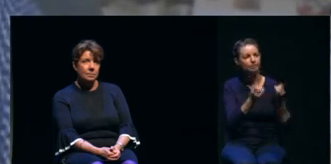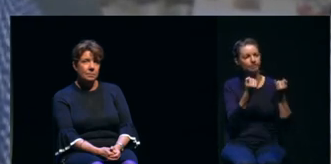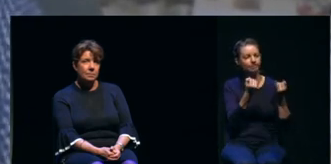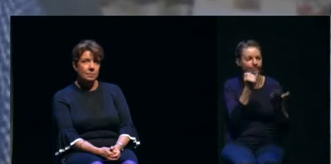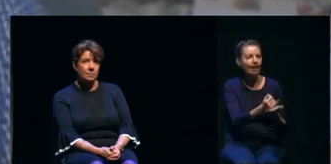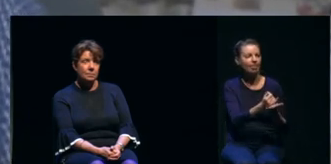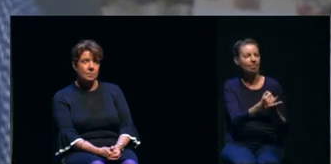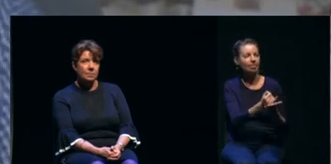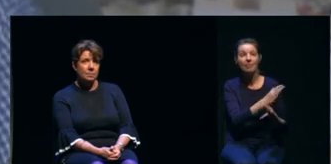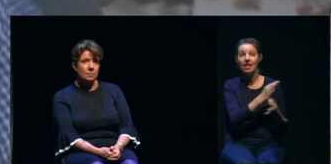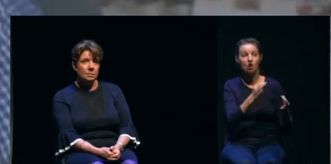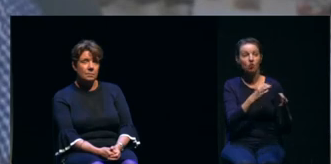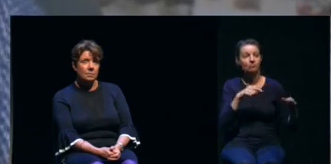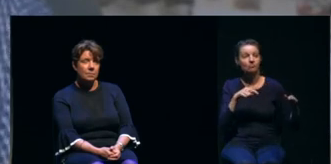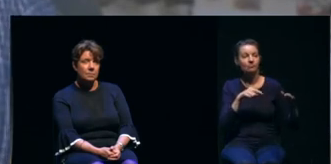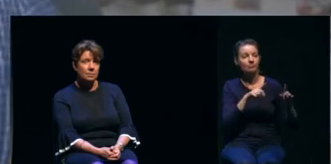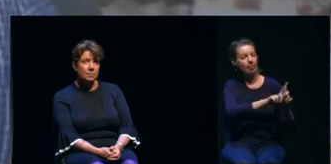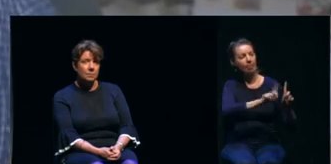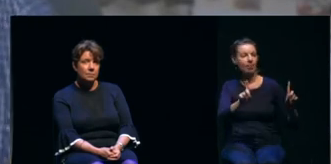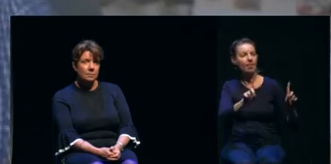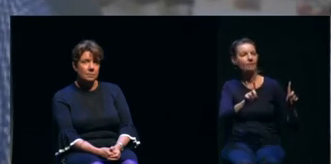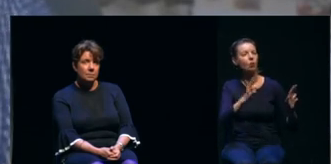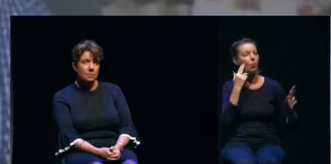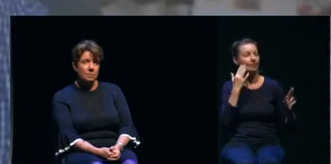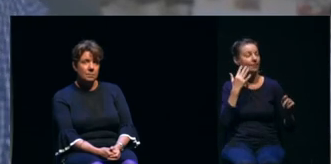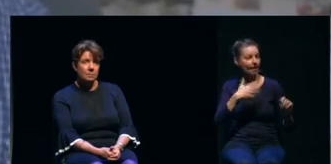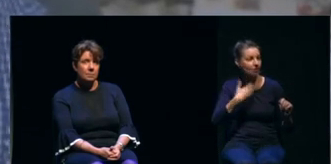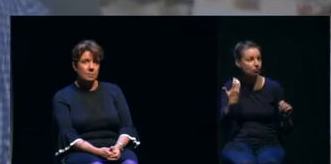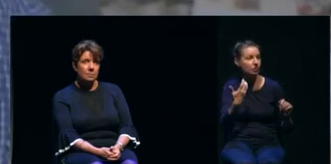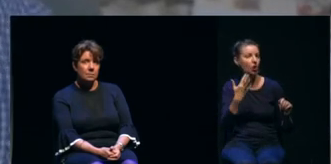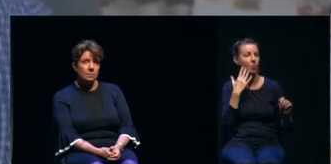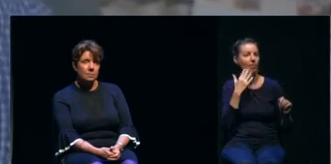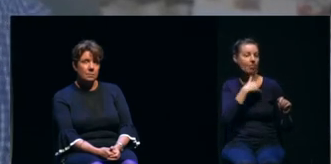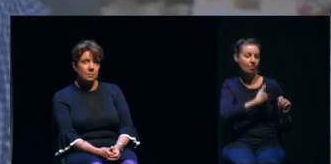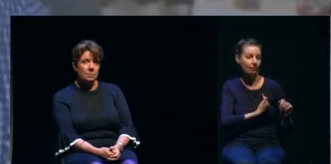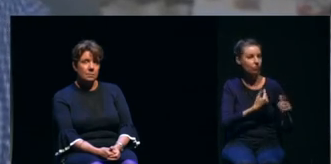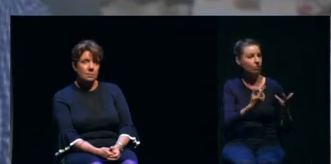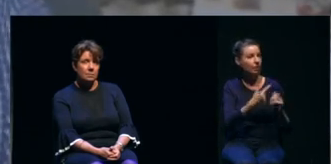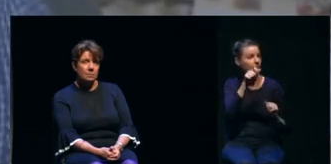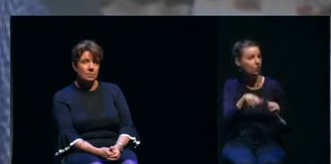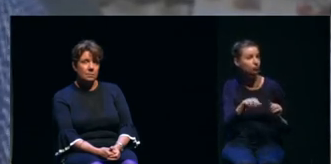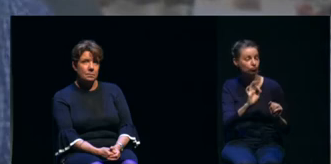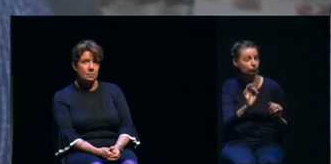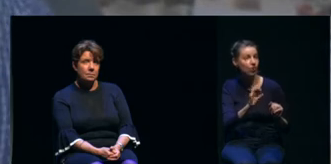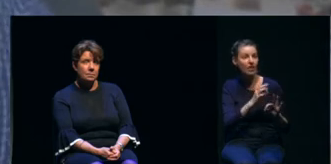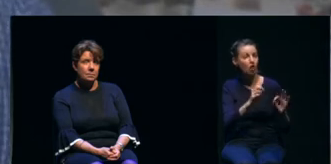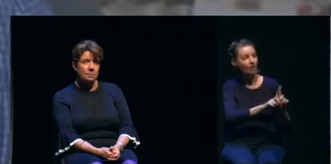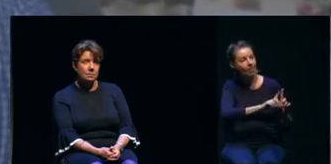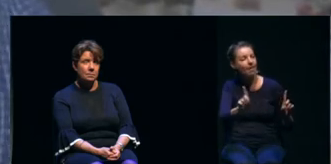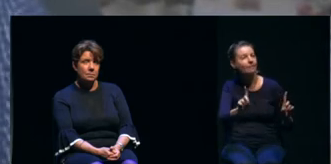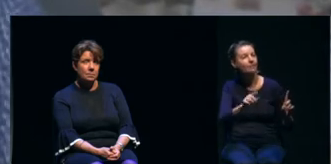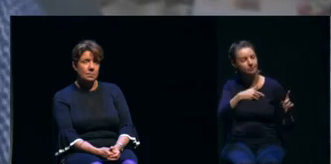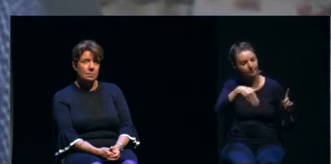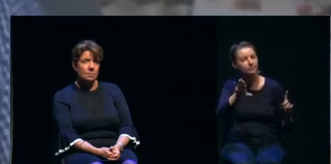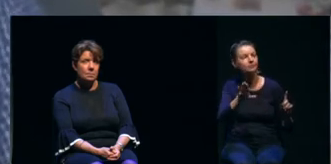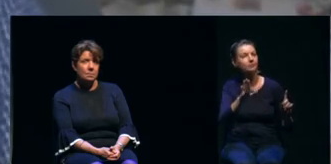they're angry. They don't leave when they're in love with someone else. They don't leave when they've, like, rationalised it all and gone